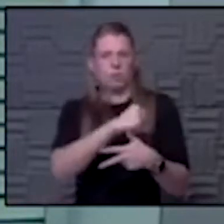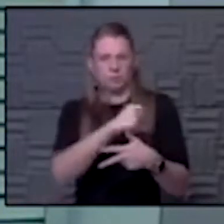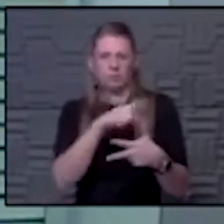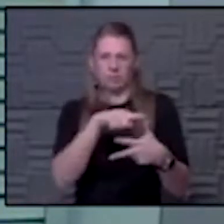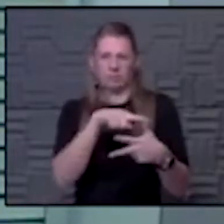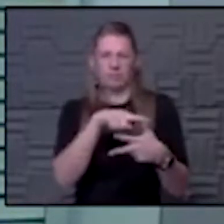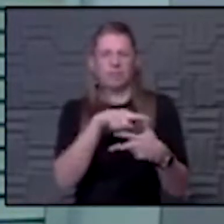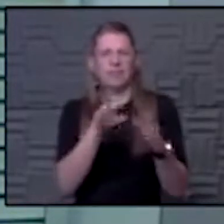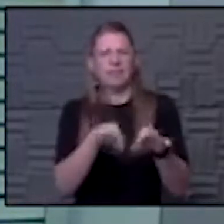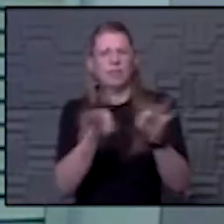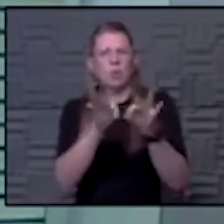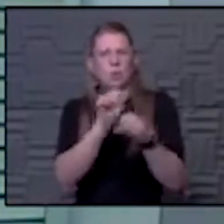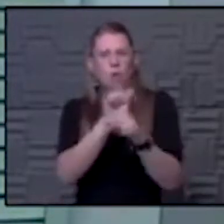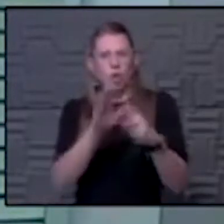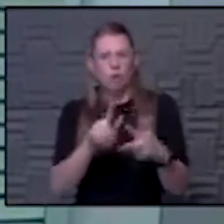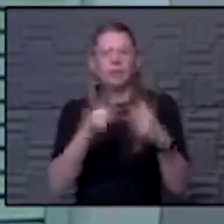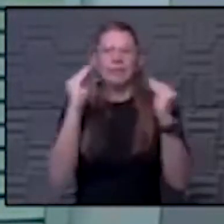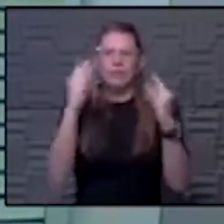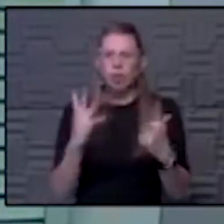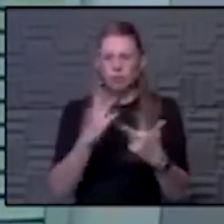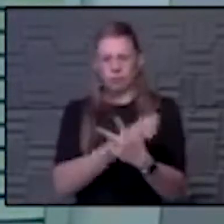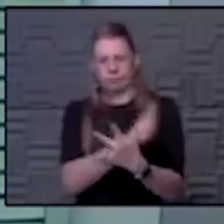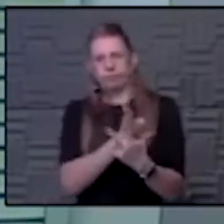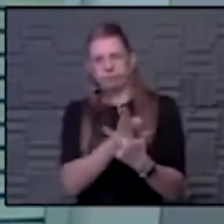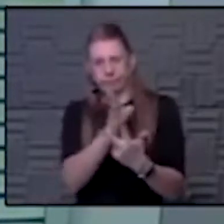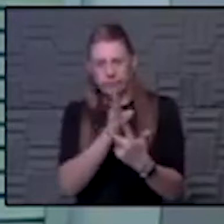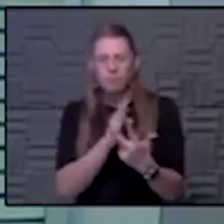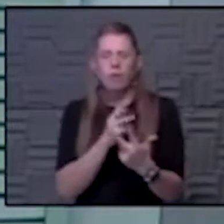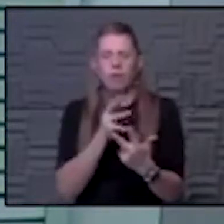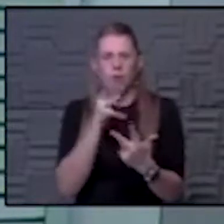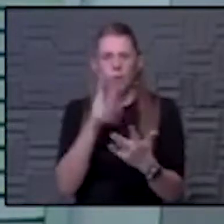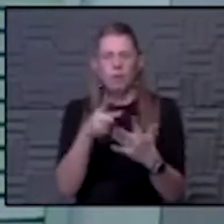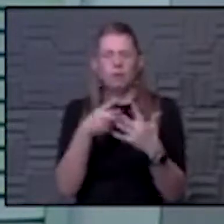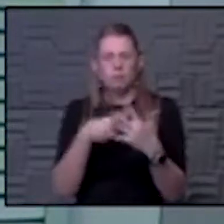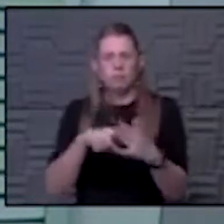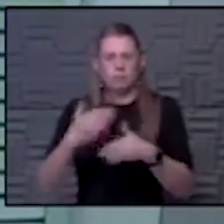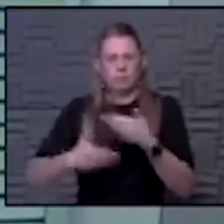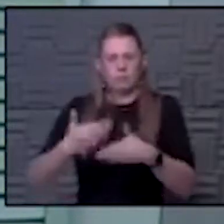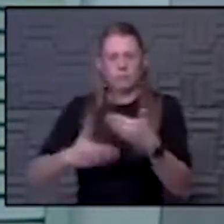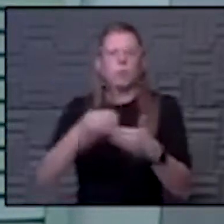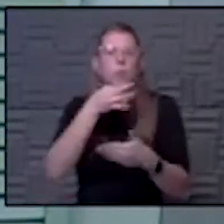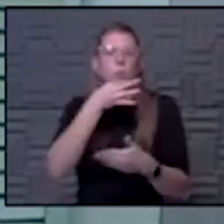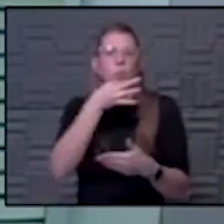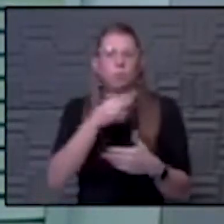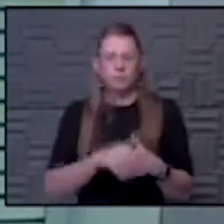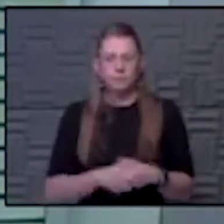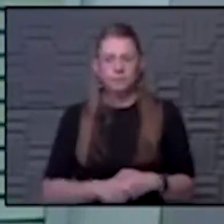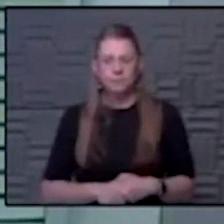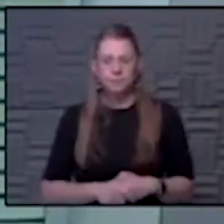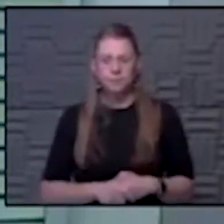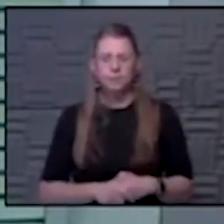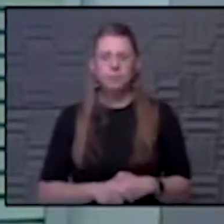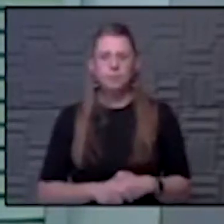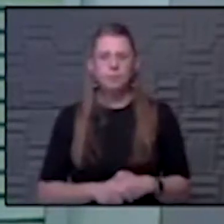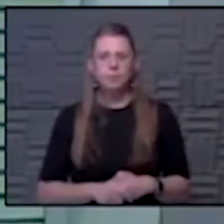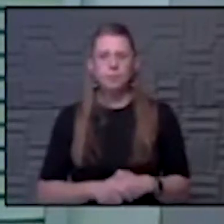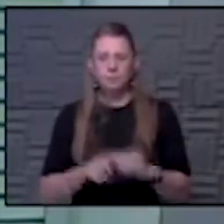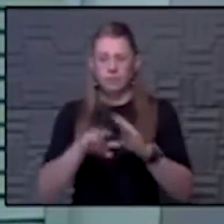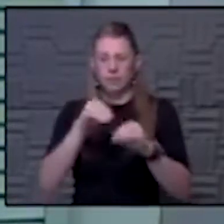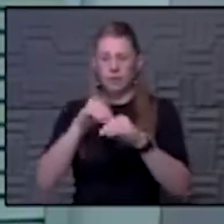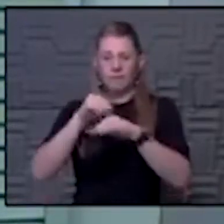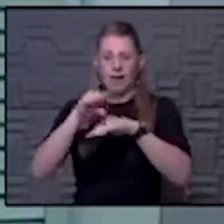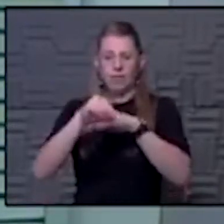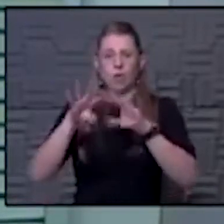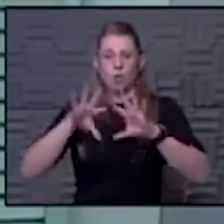workers, teachers and the like, and we'll be rolling that out here very soon. The external advisory group